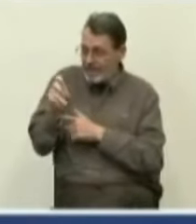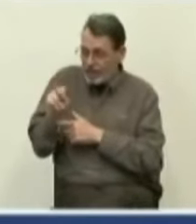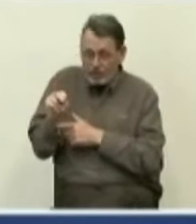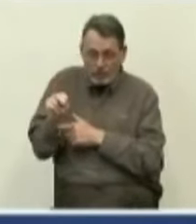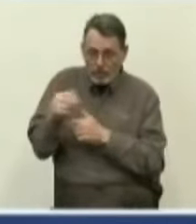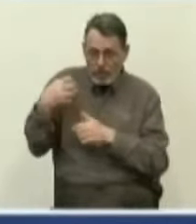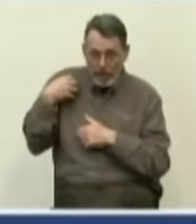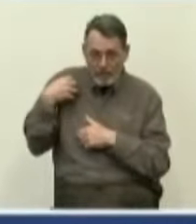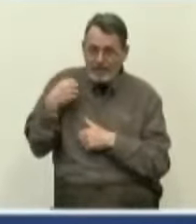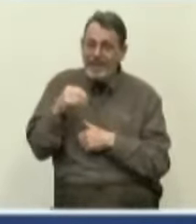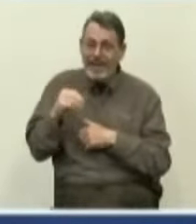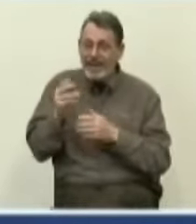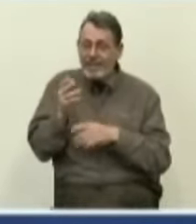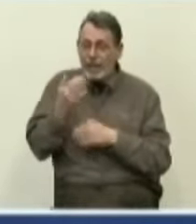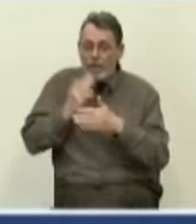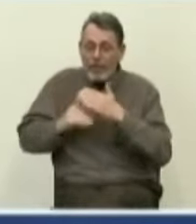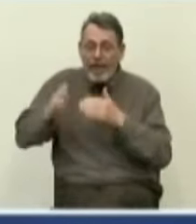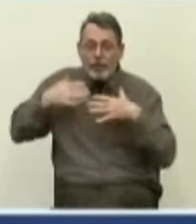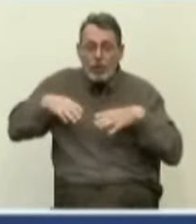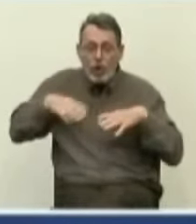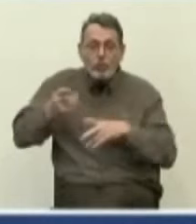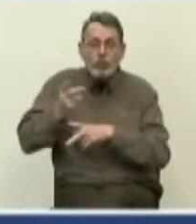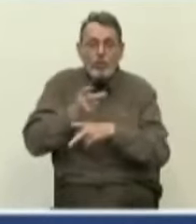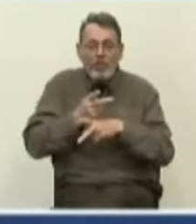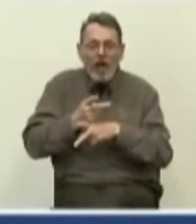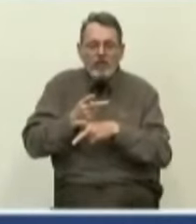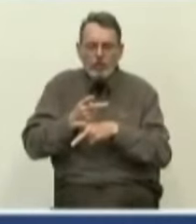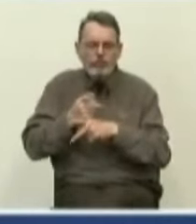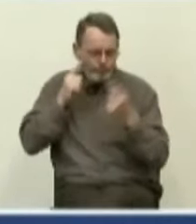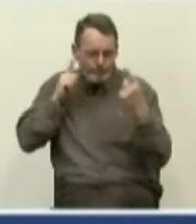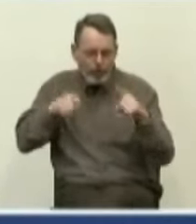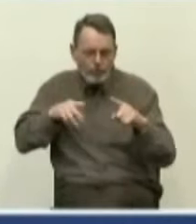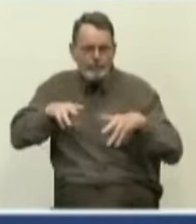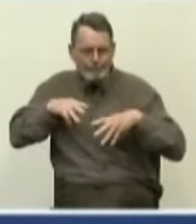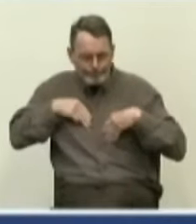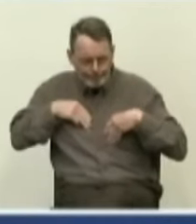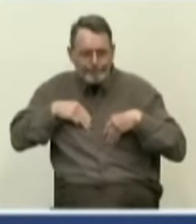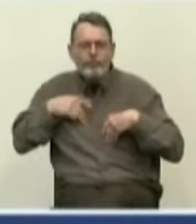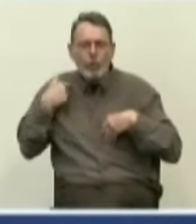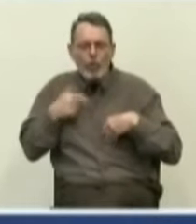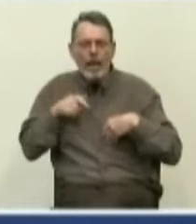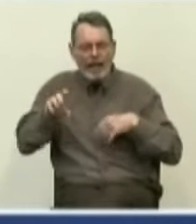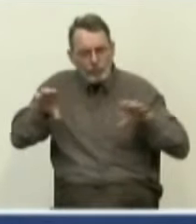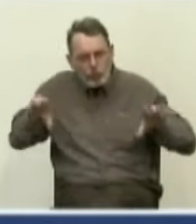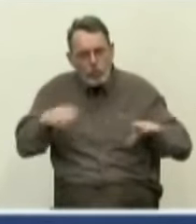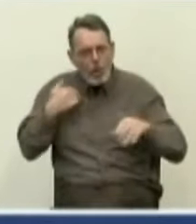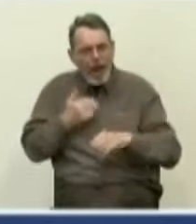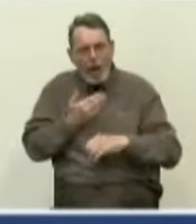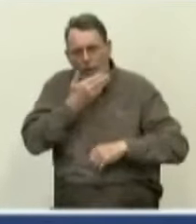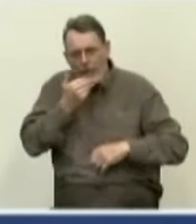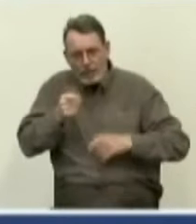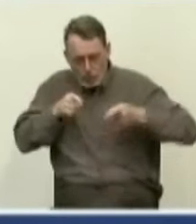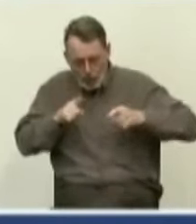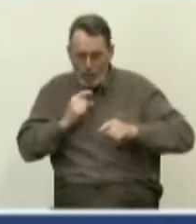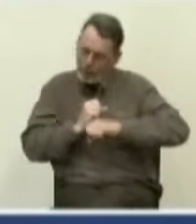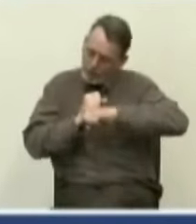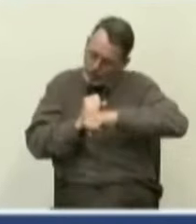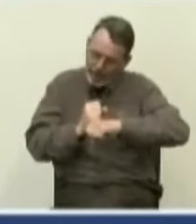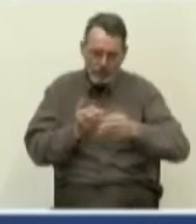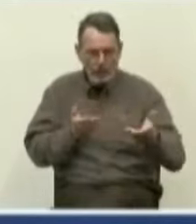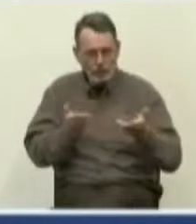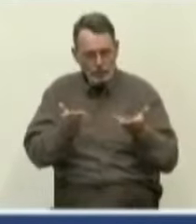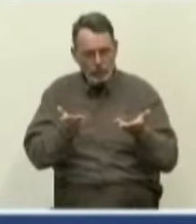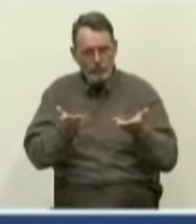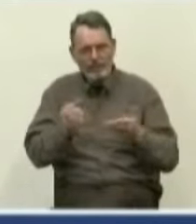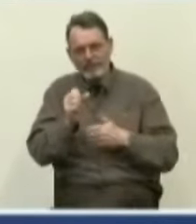plainclothes supervisors are on board, and they understand that we need to be at our best when we protect and serve this city.